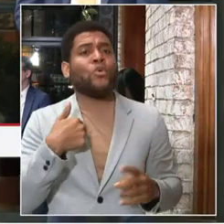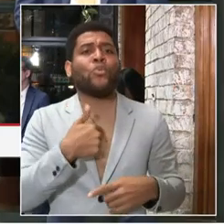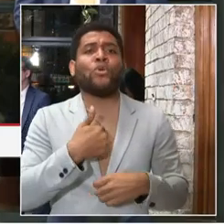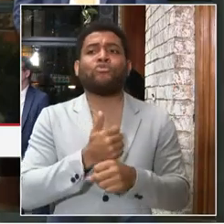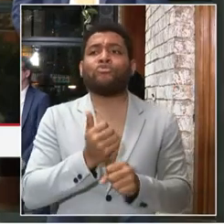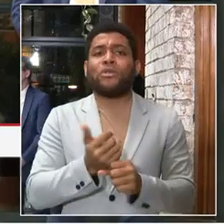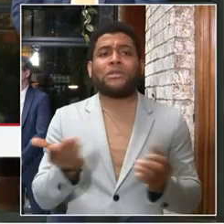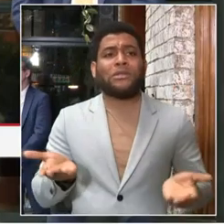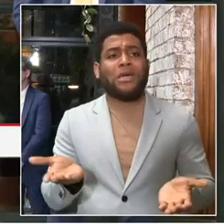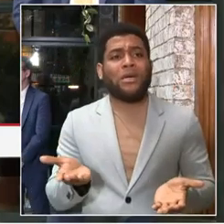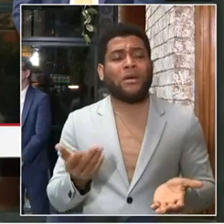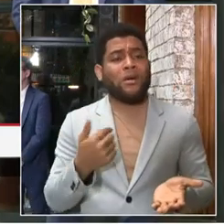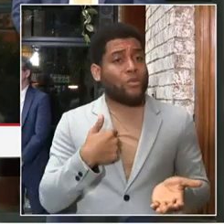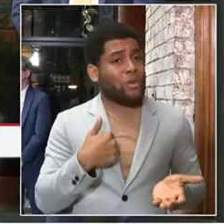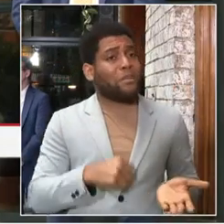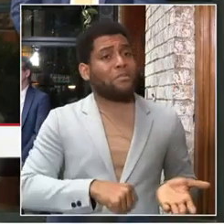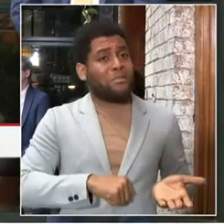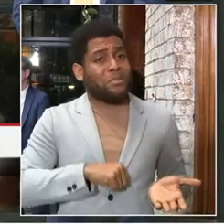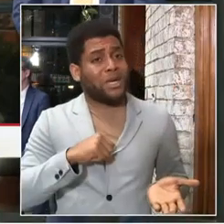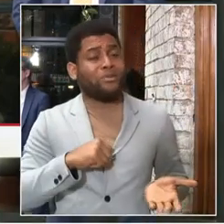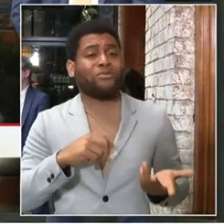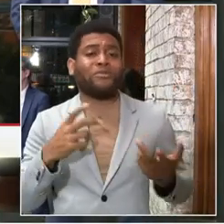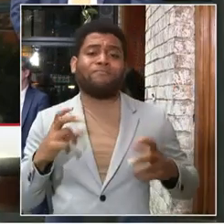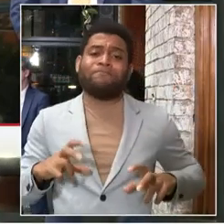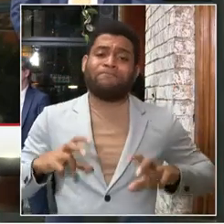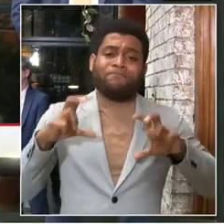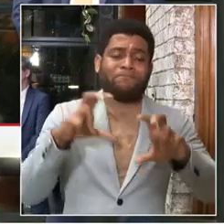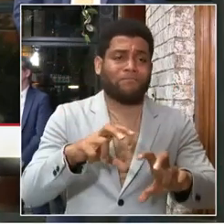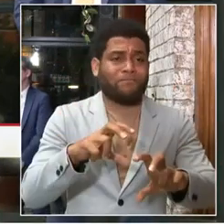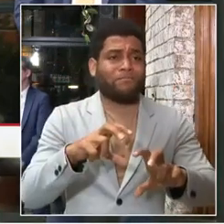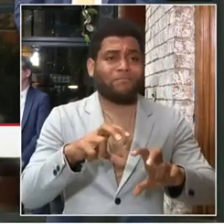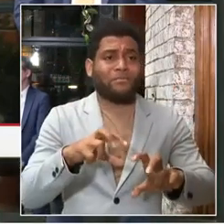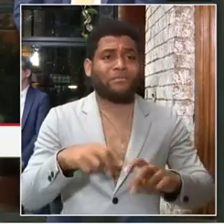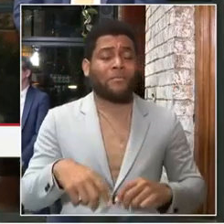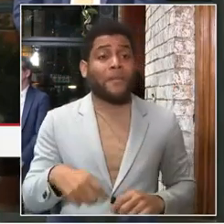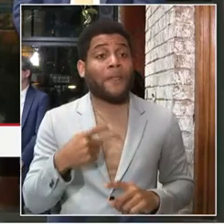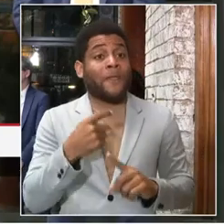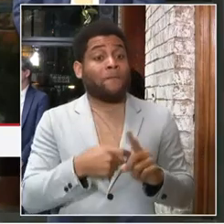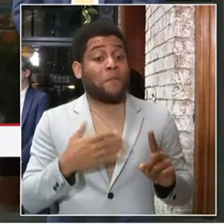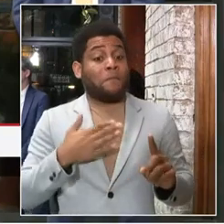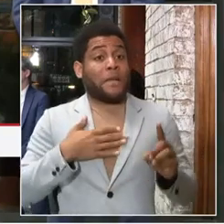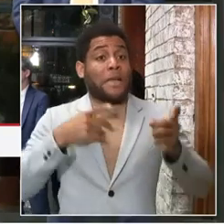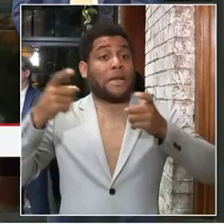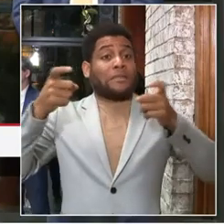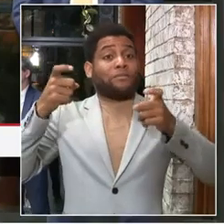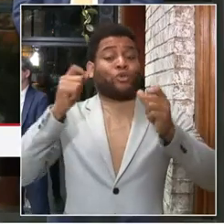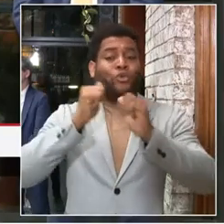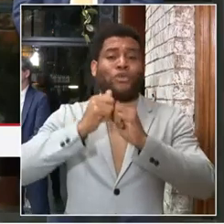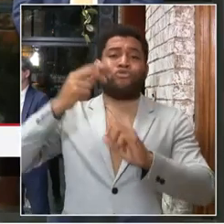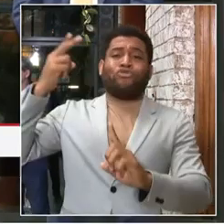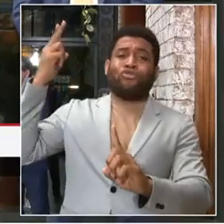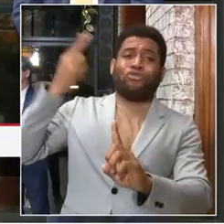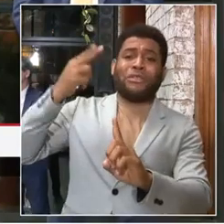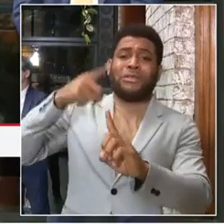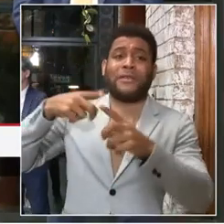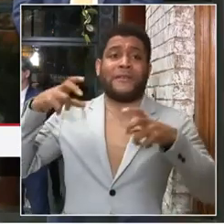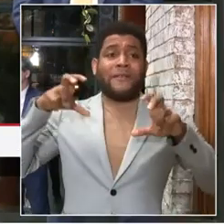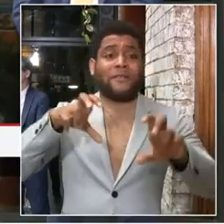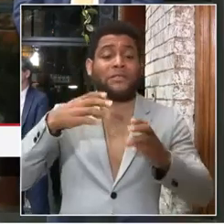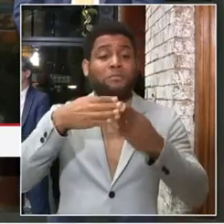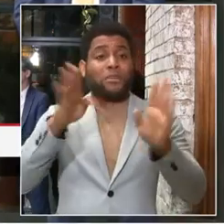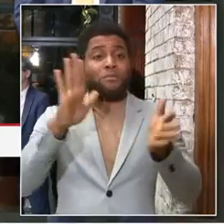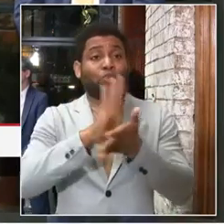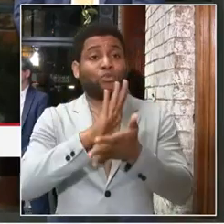very proud of the investments that we've made in my administration, with historic investments in public schools, including